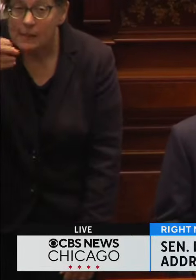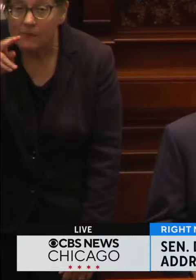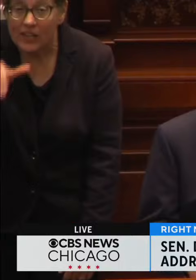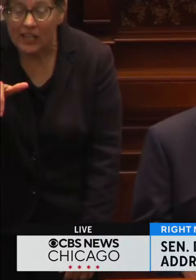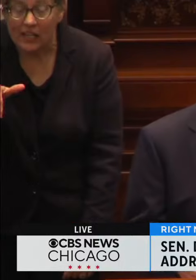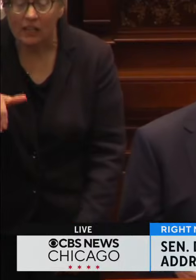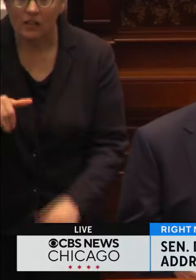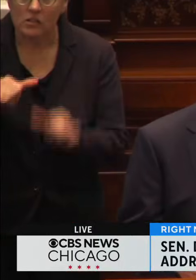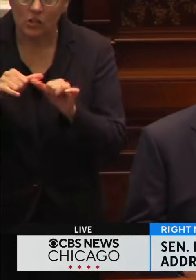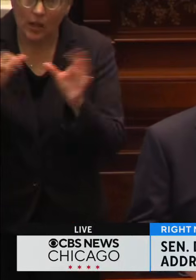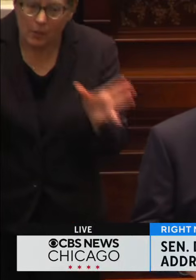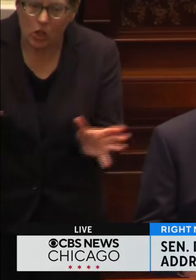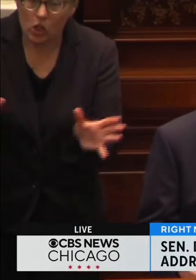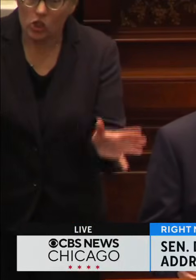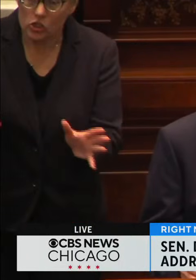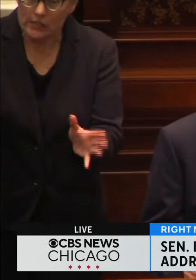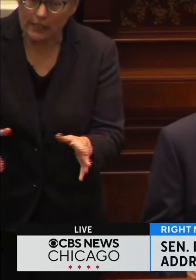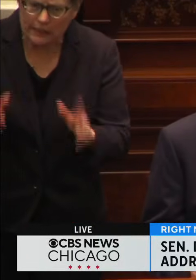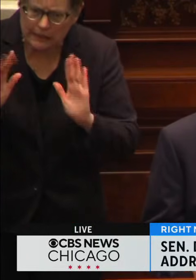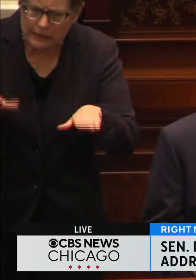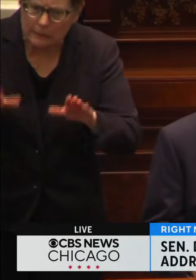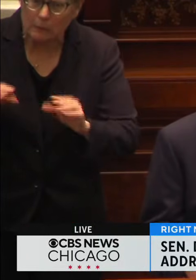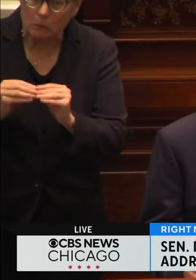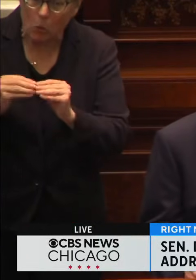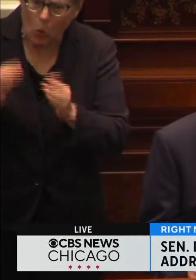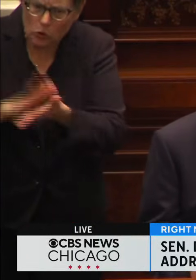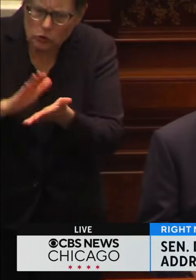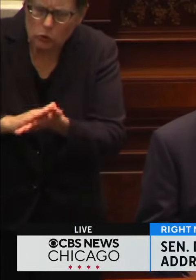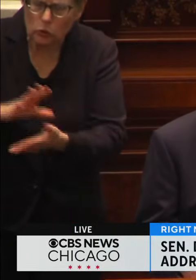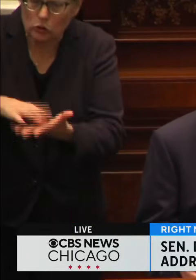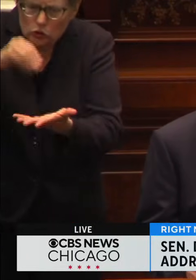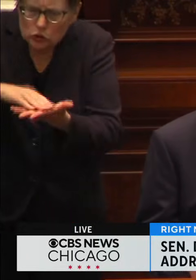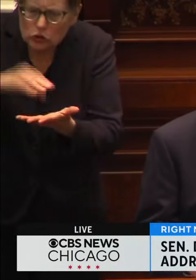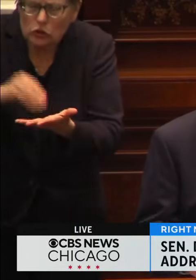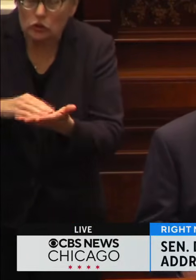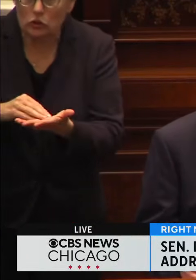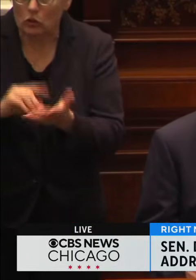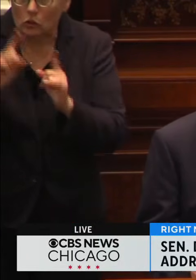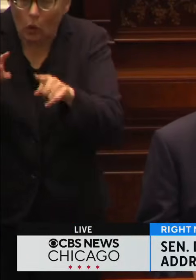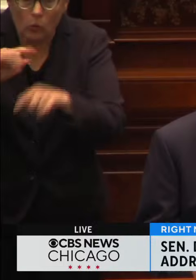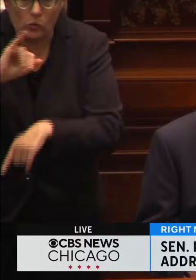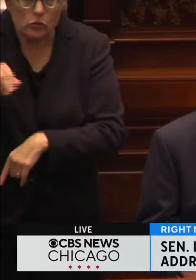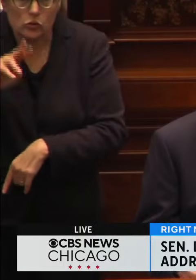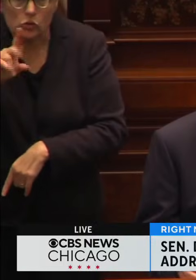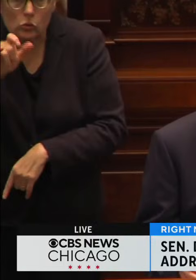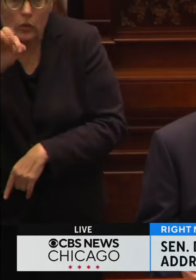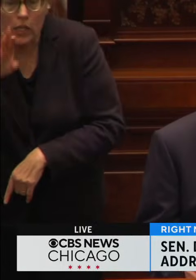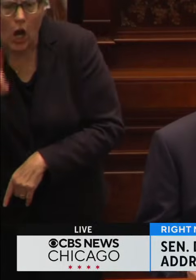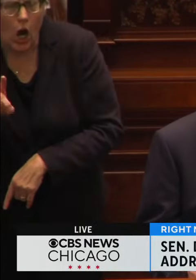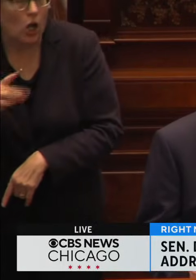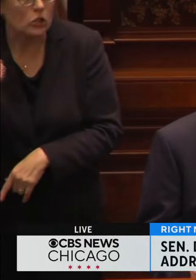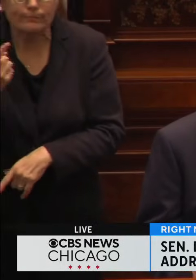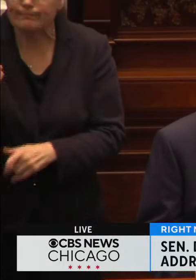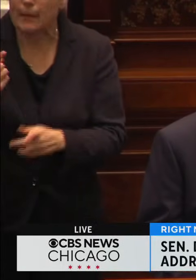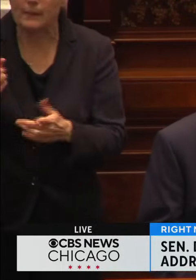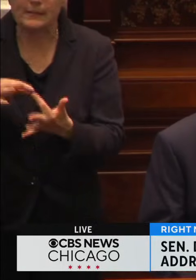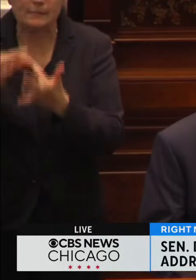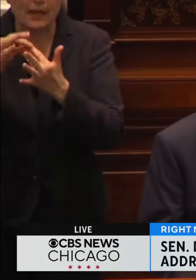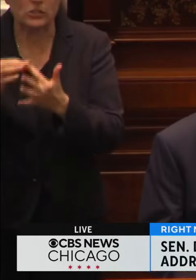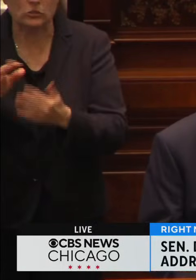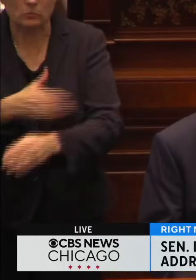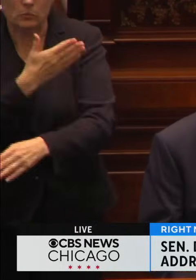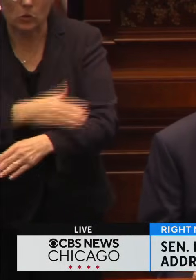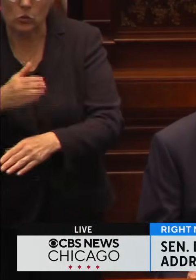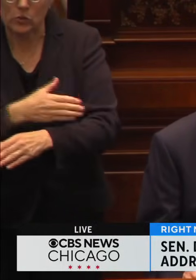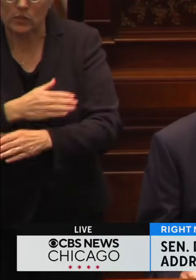kept encouraging her, keep going to school, keep going to music school, go to the best, Juilliard, Manhattan Conservatory. She sat down